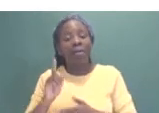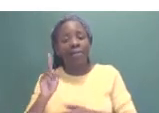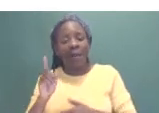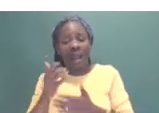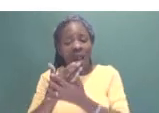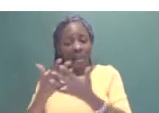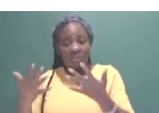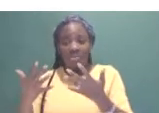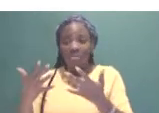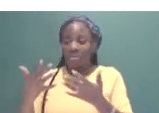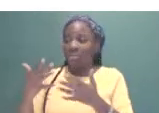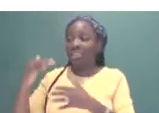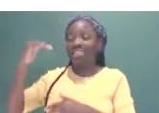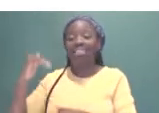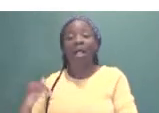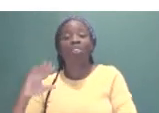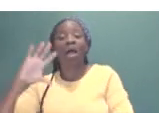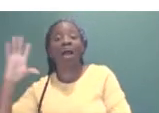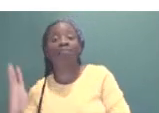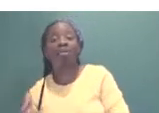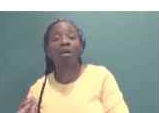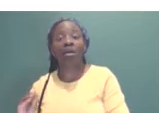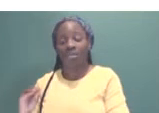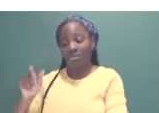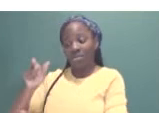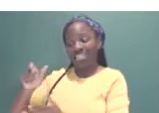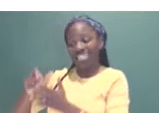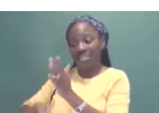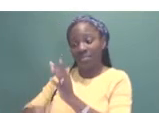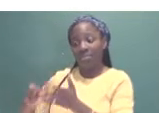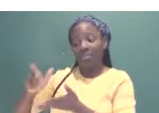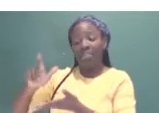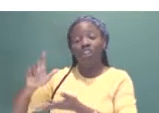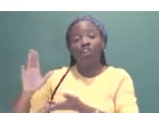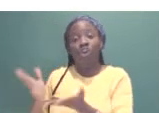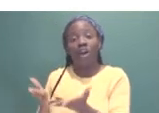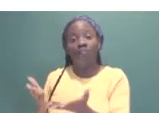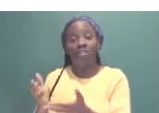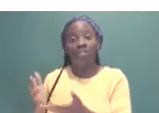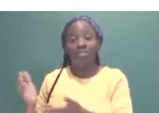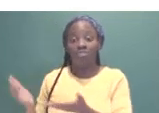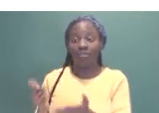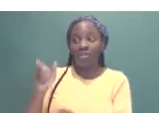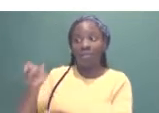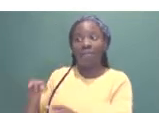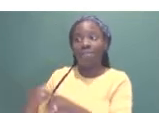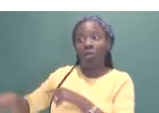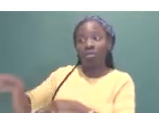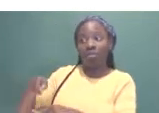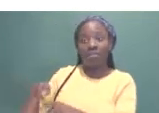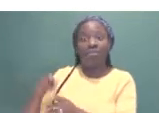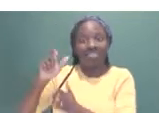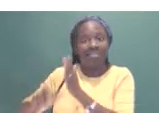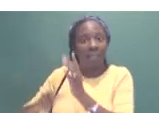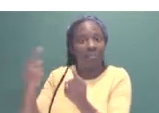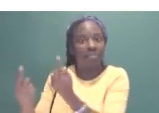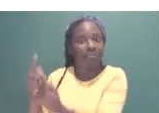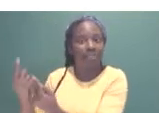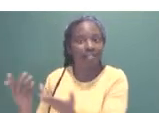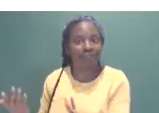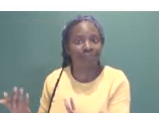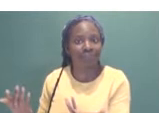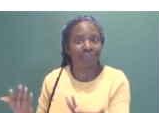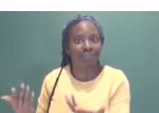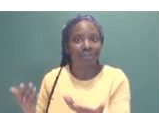of South African disability service providers are actually disabled people themselves, so they were